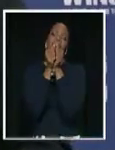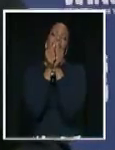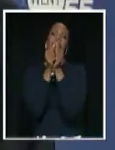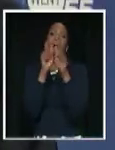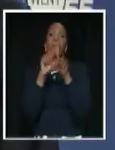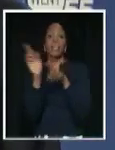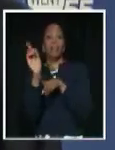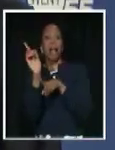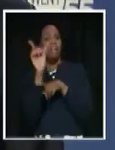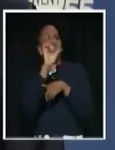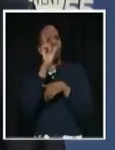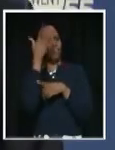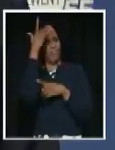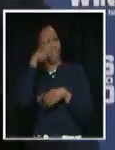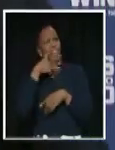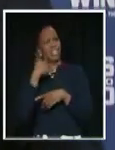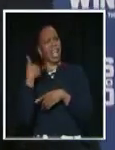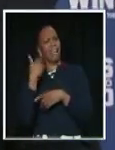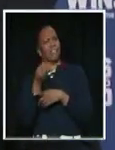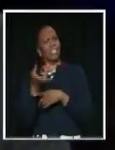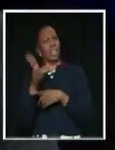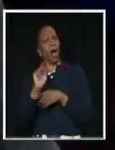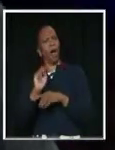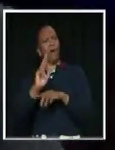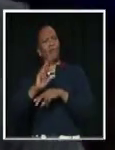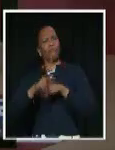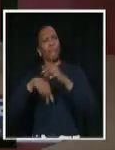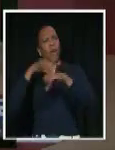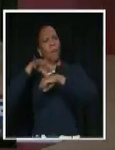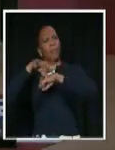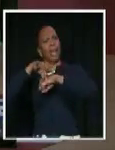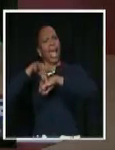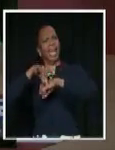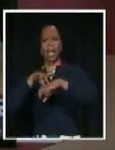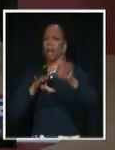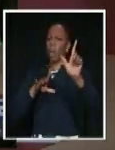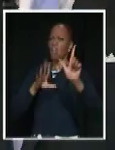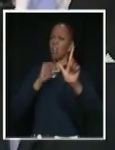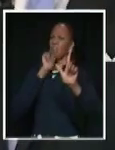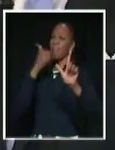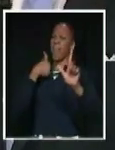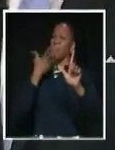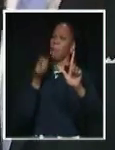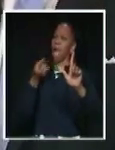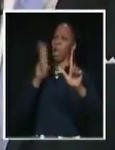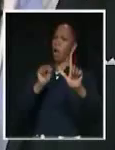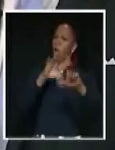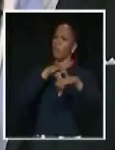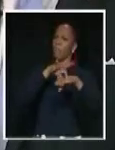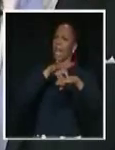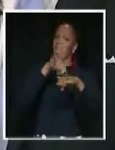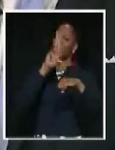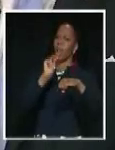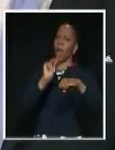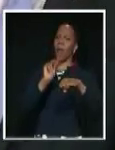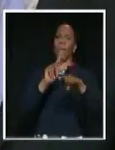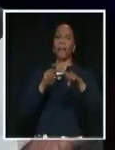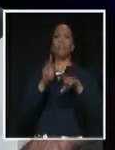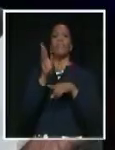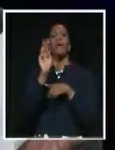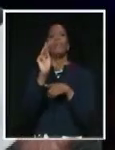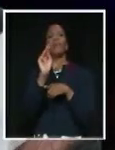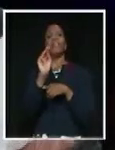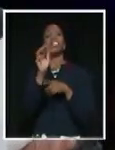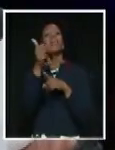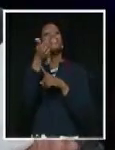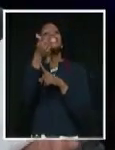think he has his own planet. No, I don't have my own planet, but you're making absurd comments. Only 10 minutes ago, you're only